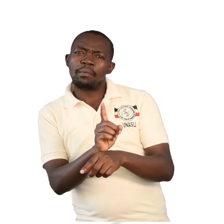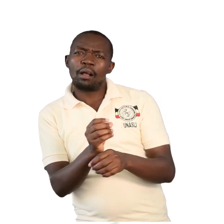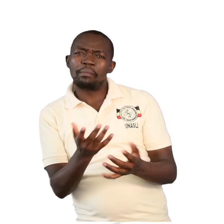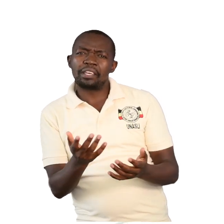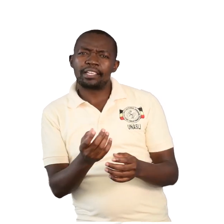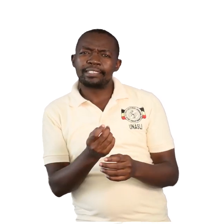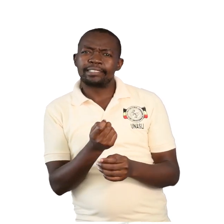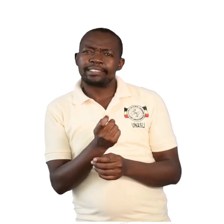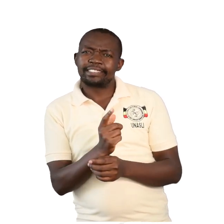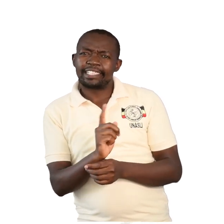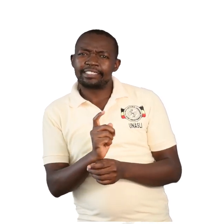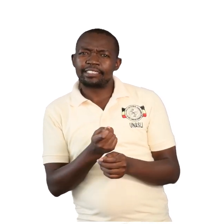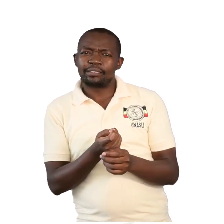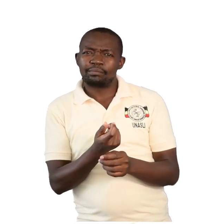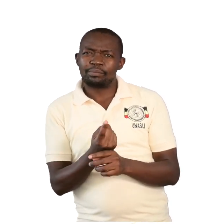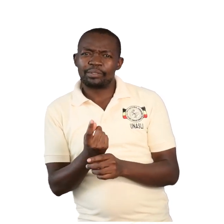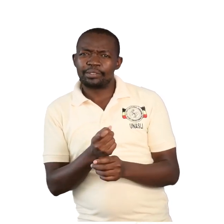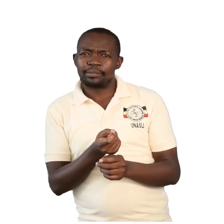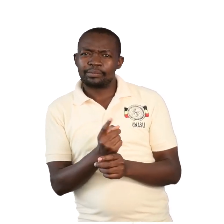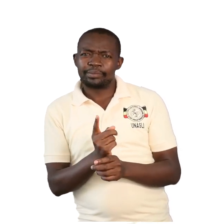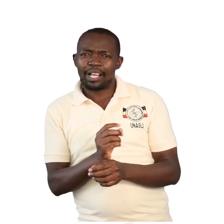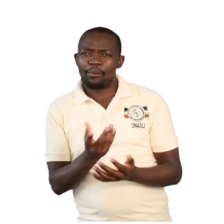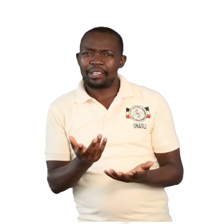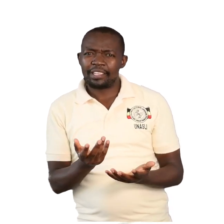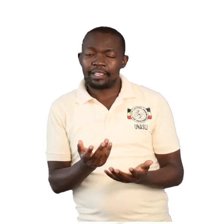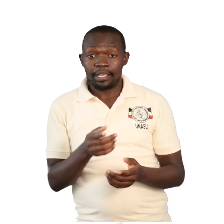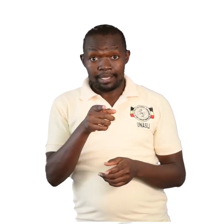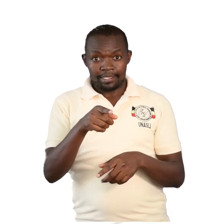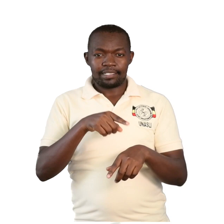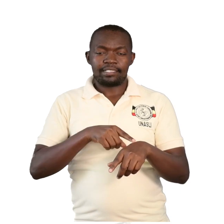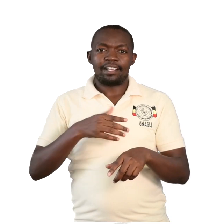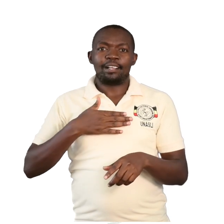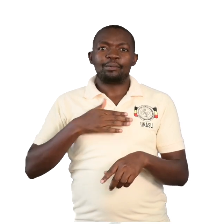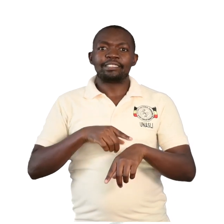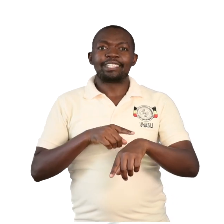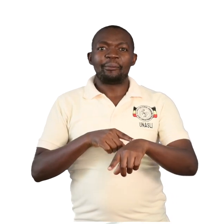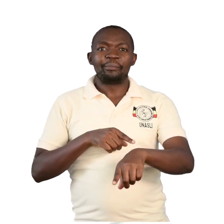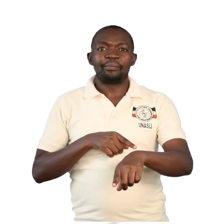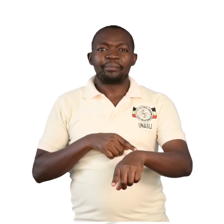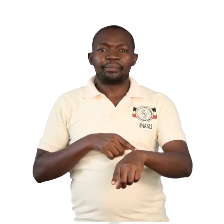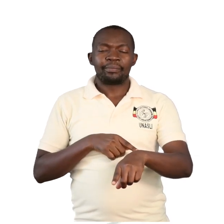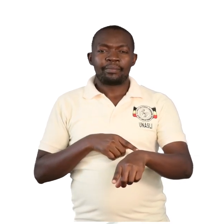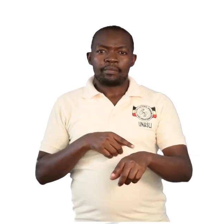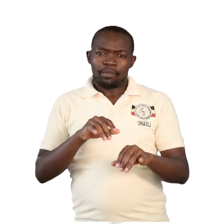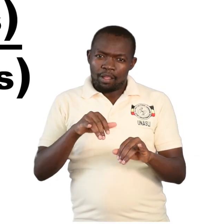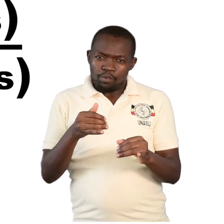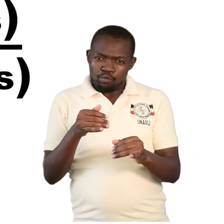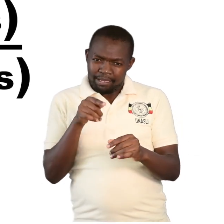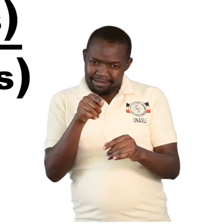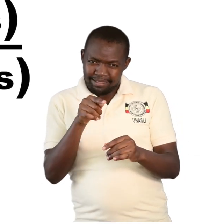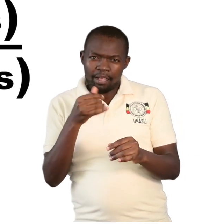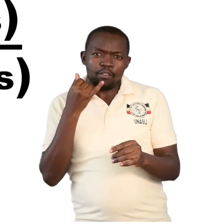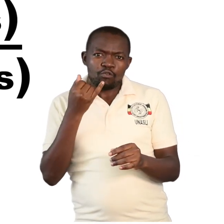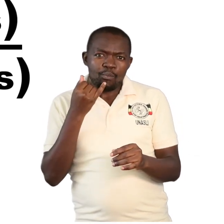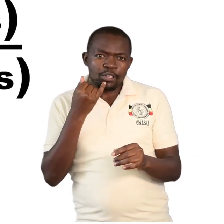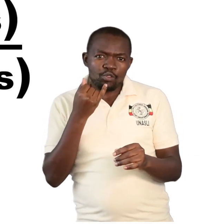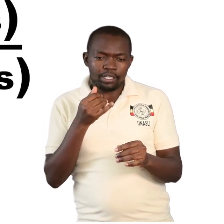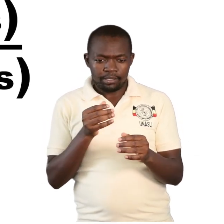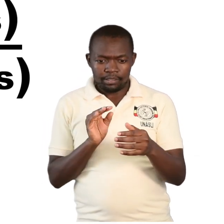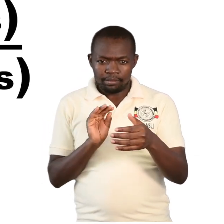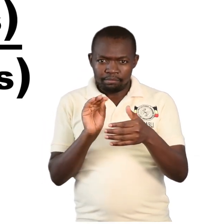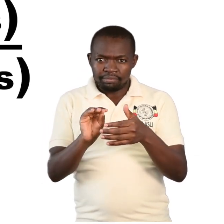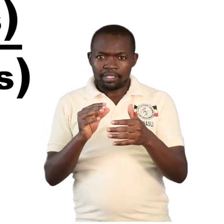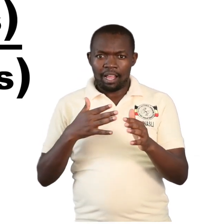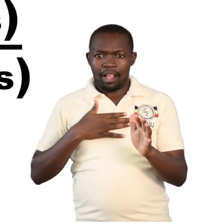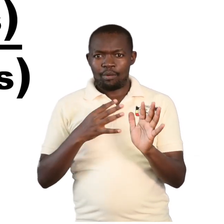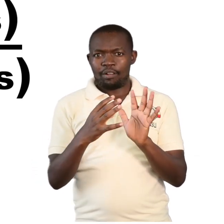paces? Yes, that is our time. Can we try and put that information into